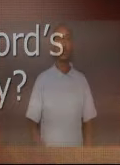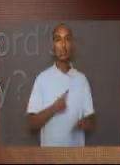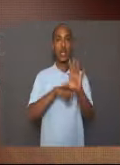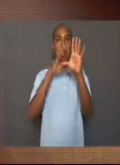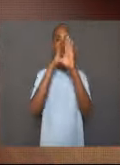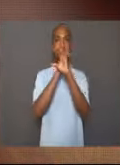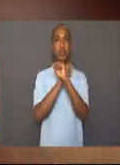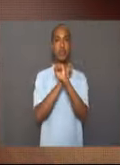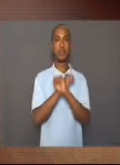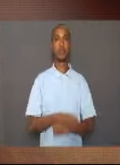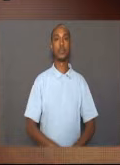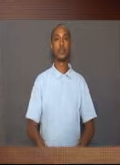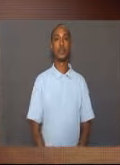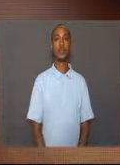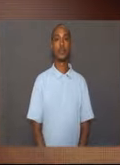Time's up!